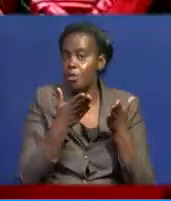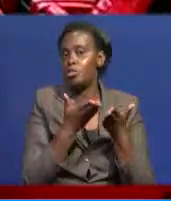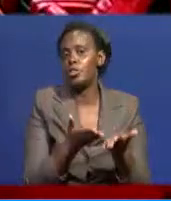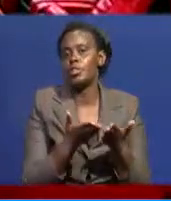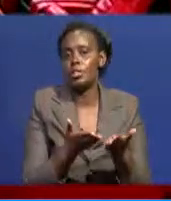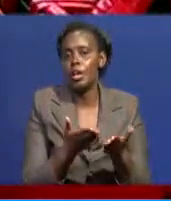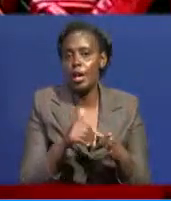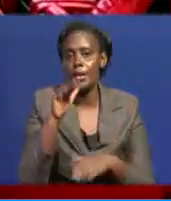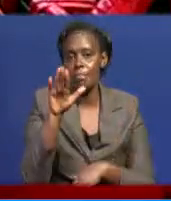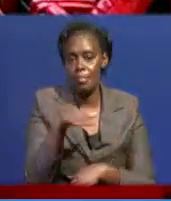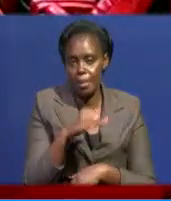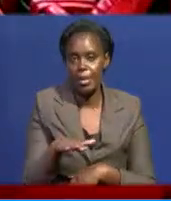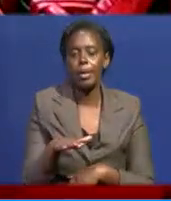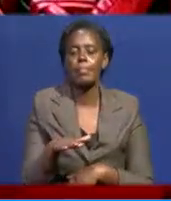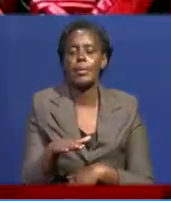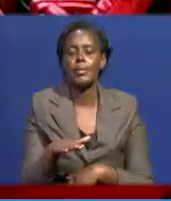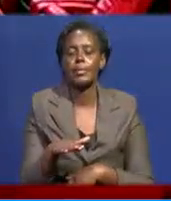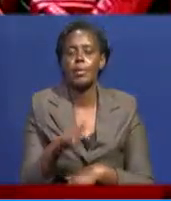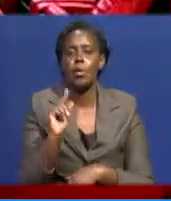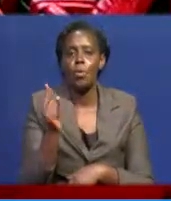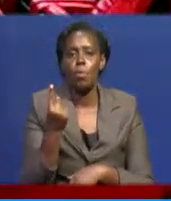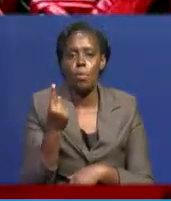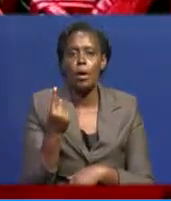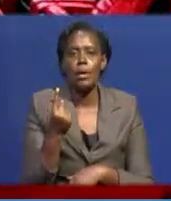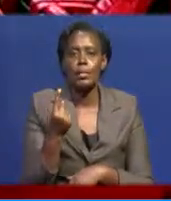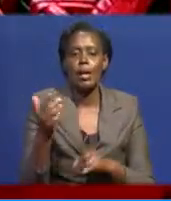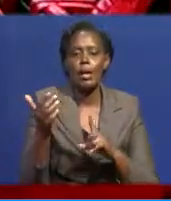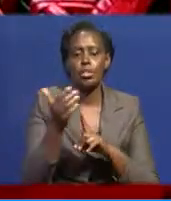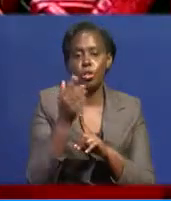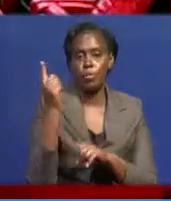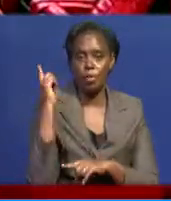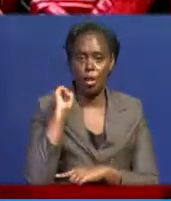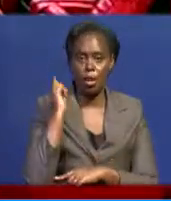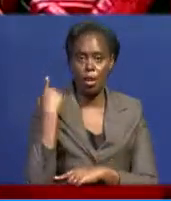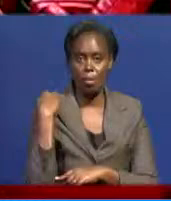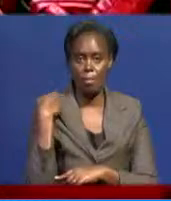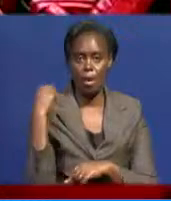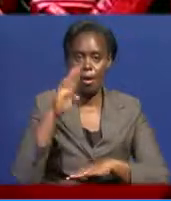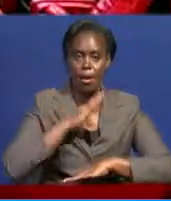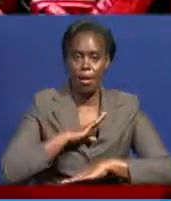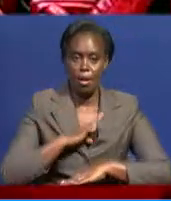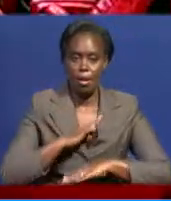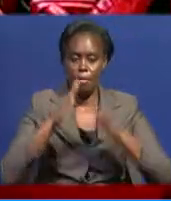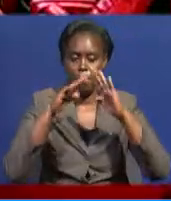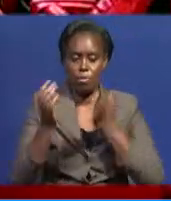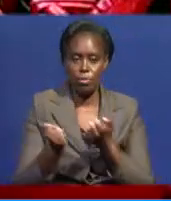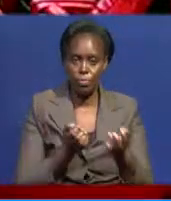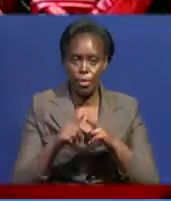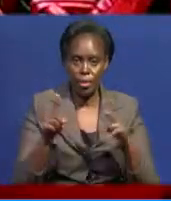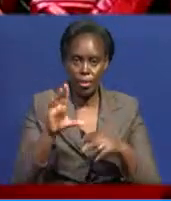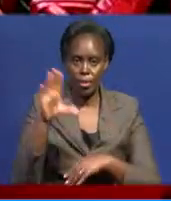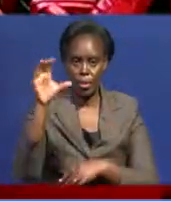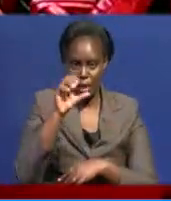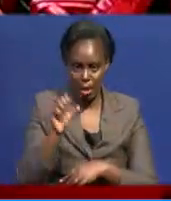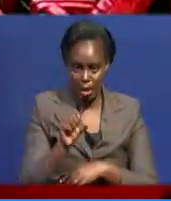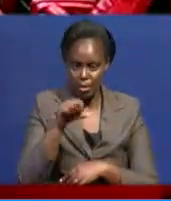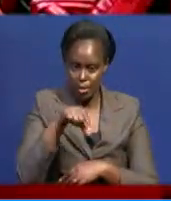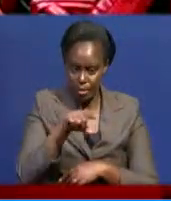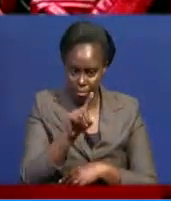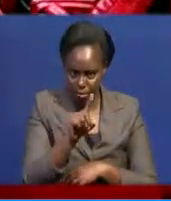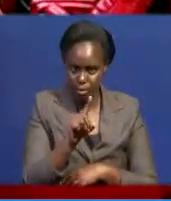precincts of Parliament. And of course, once the quorum is achieved and the House business starts, the Cabinet Secretaries will